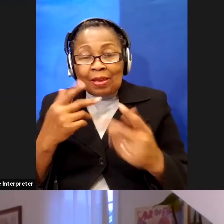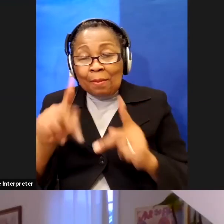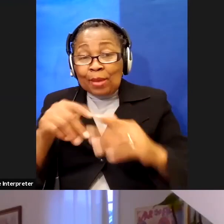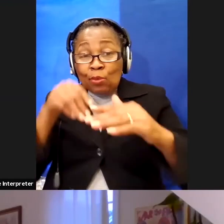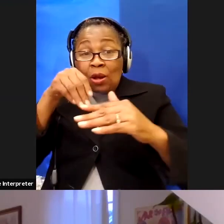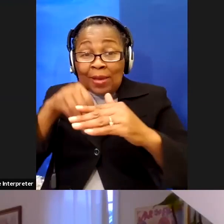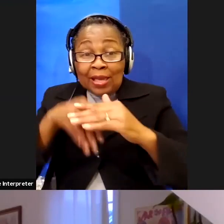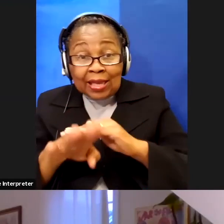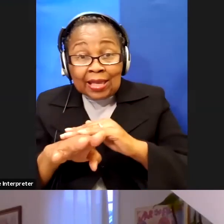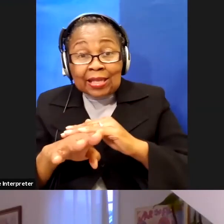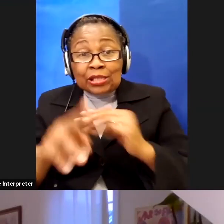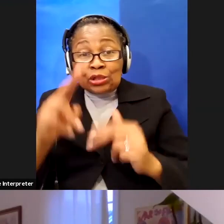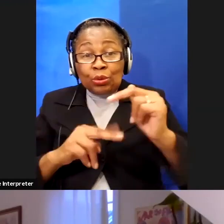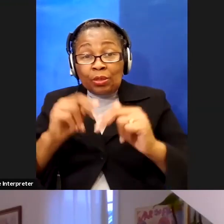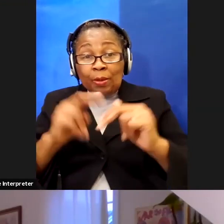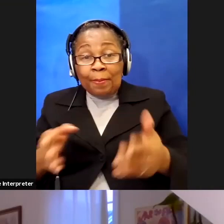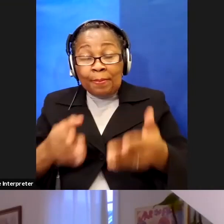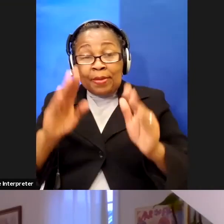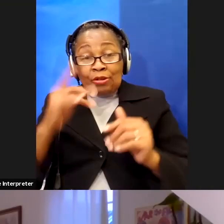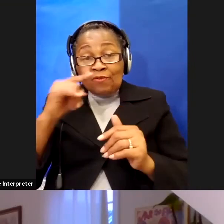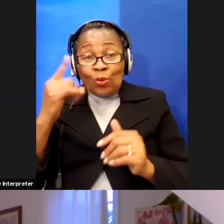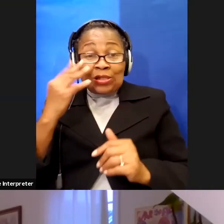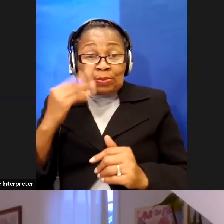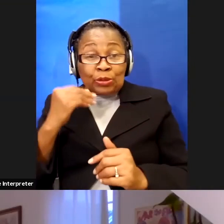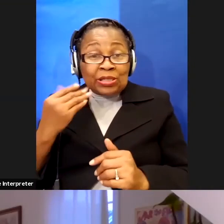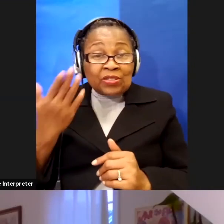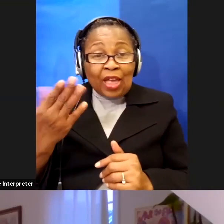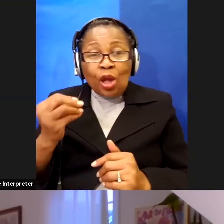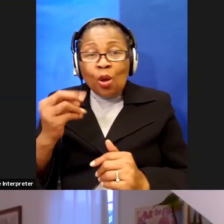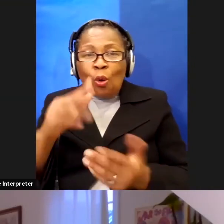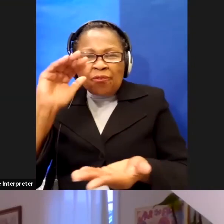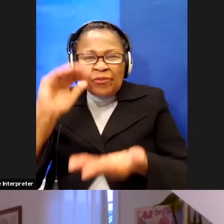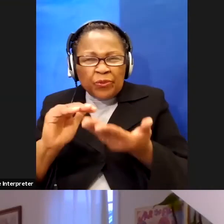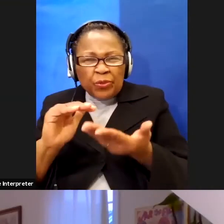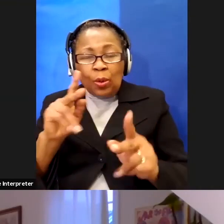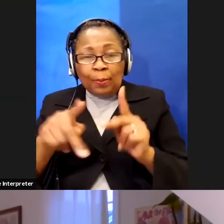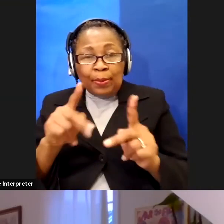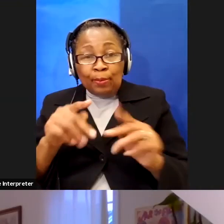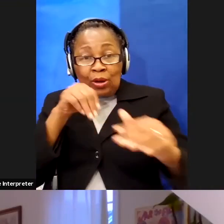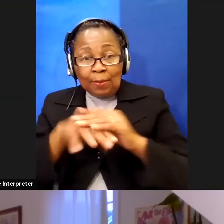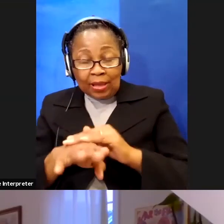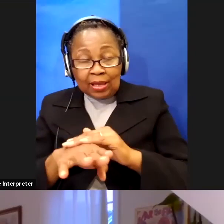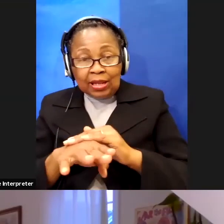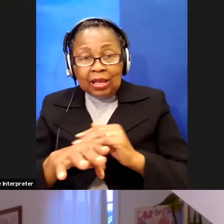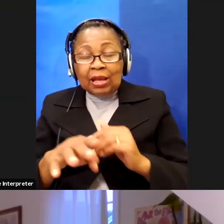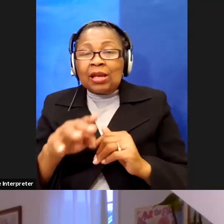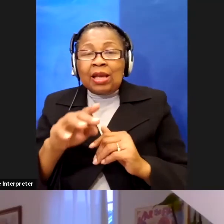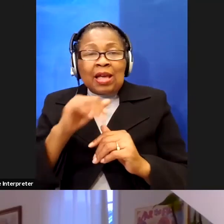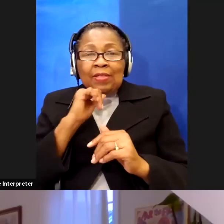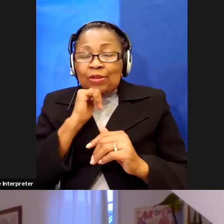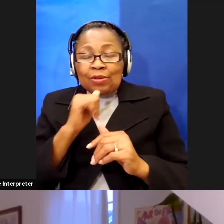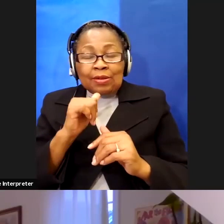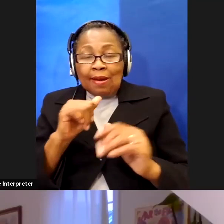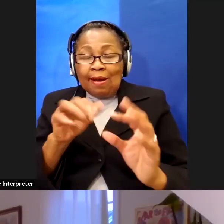the venue for experiences there, or fewer people coming into the venue for experiences there, they are letting go of